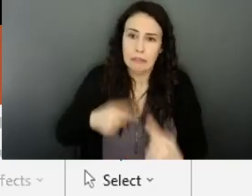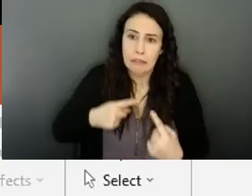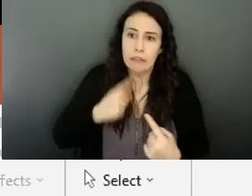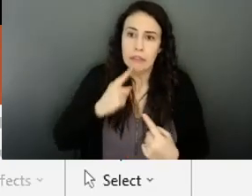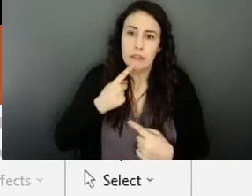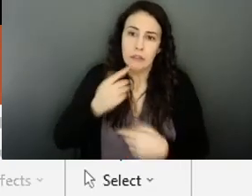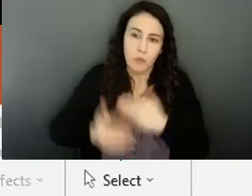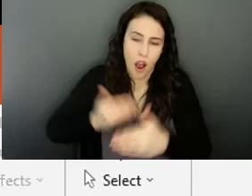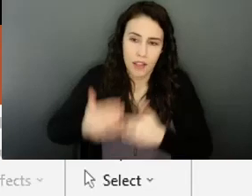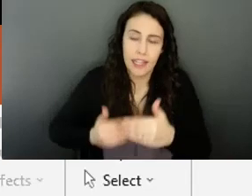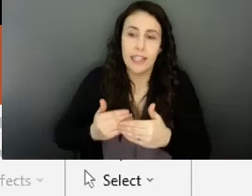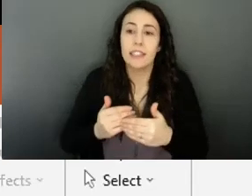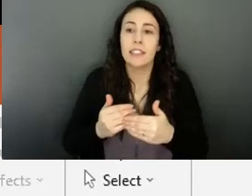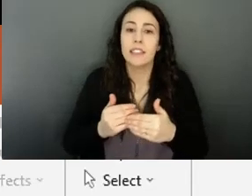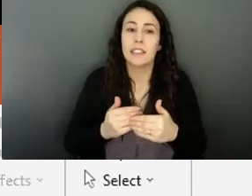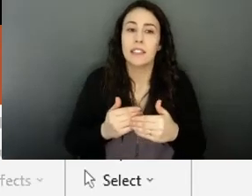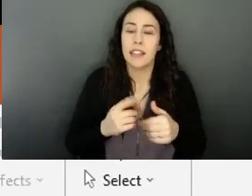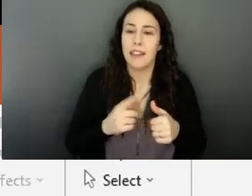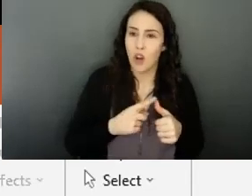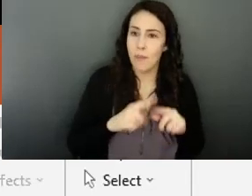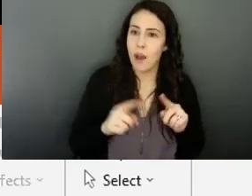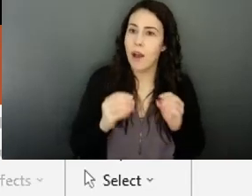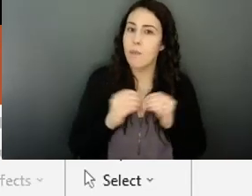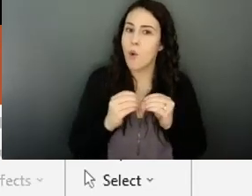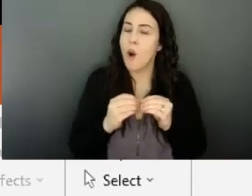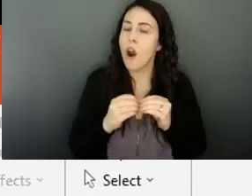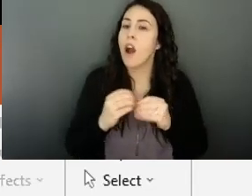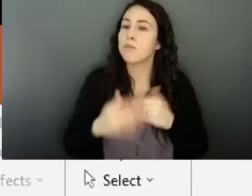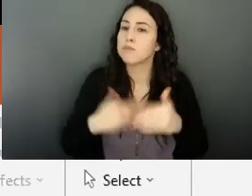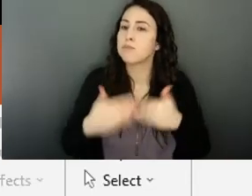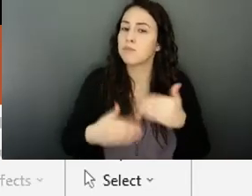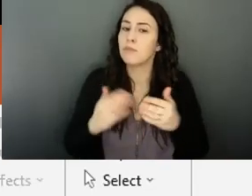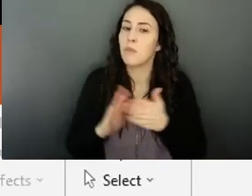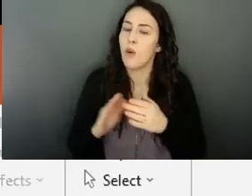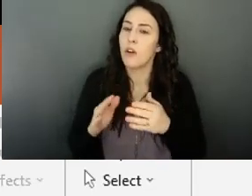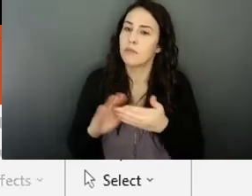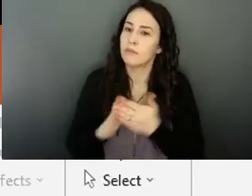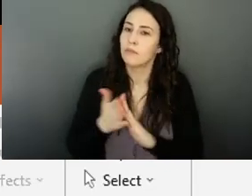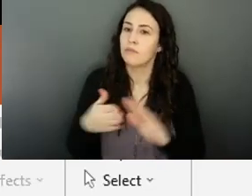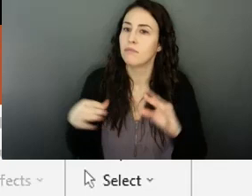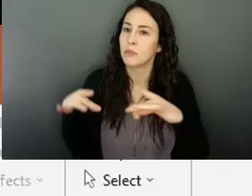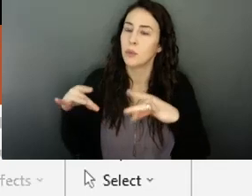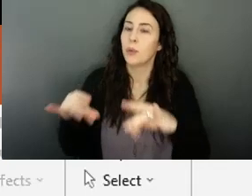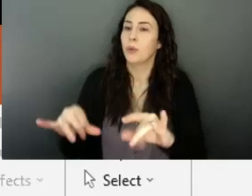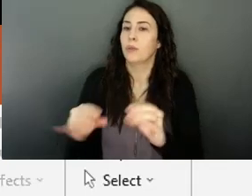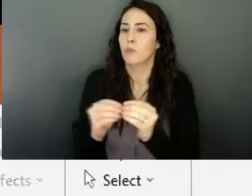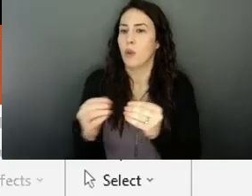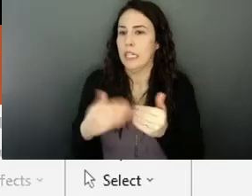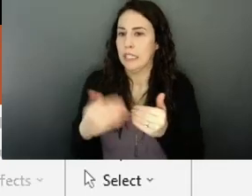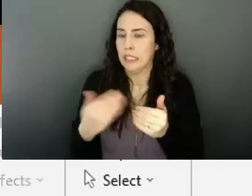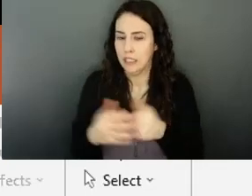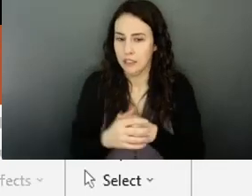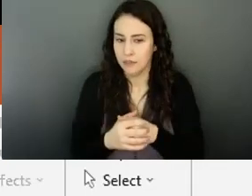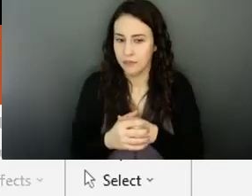it just became easier and easier the more we did it, just like with any kind of learning. Authentic assessment. Dick